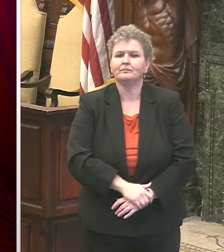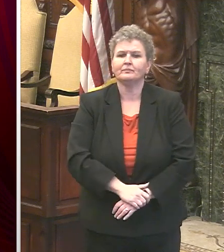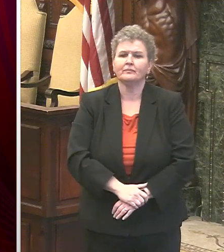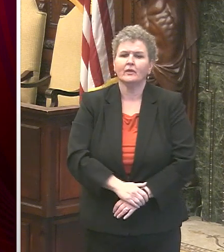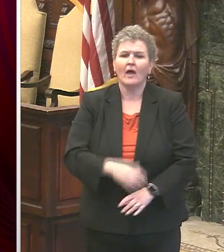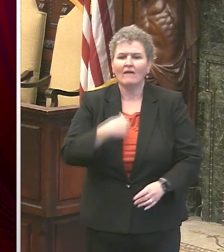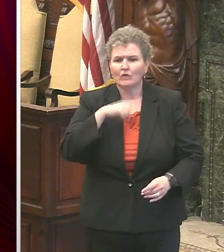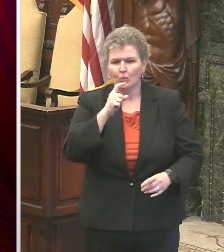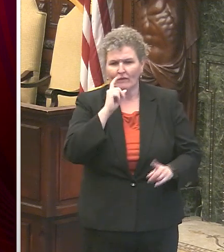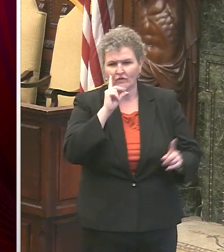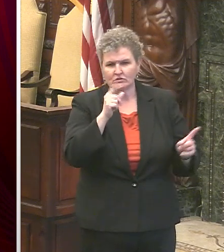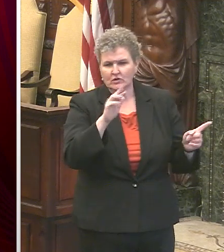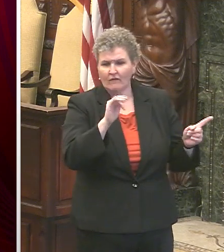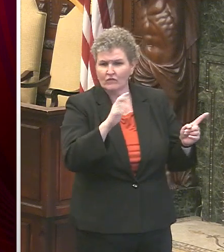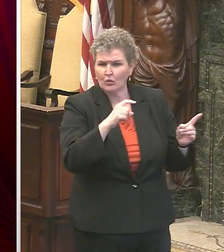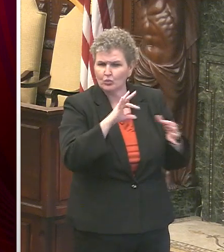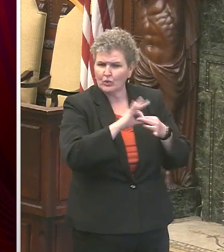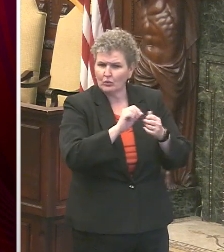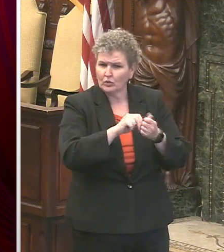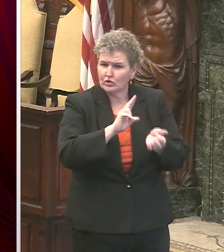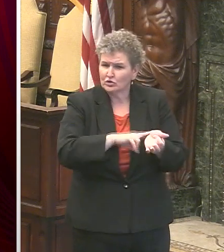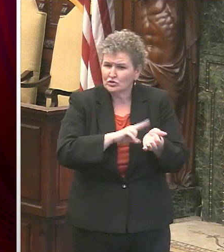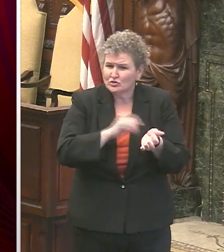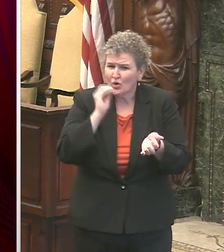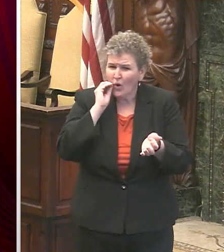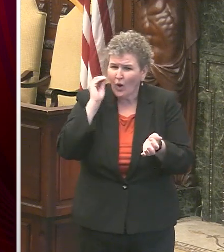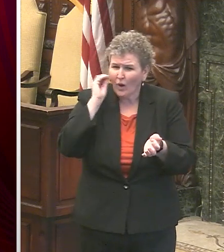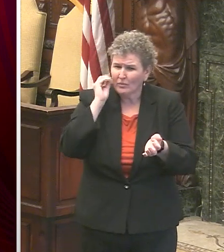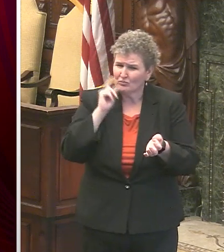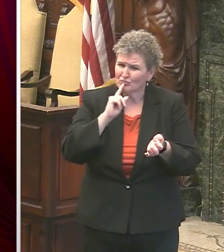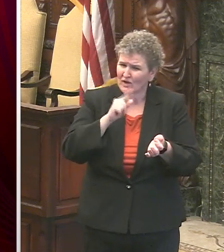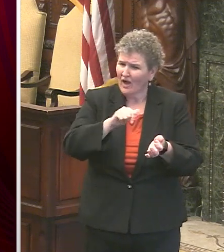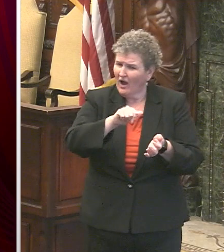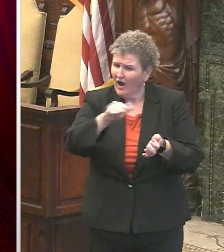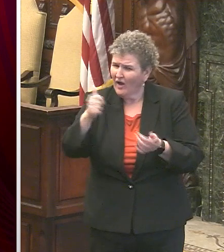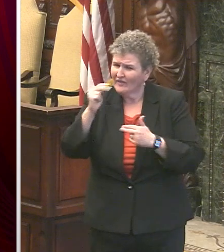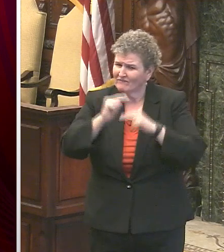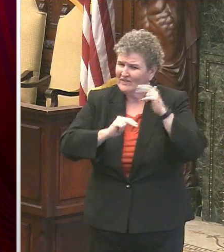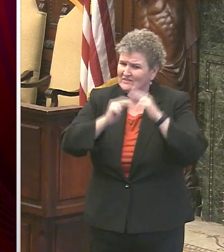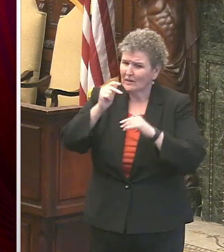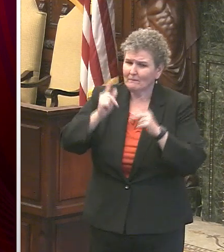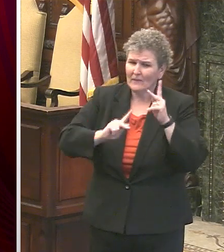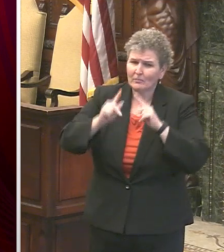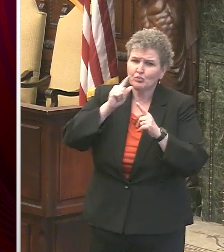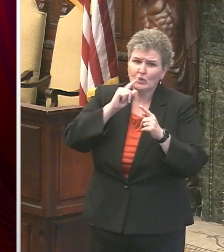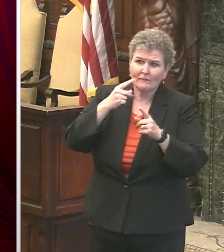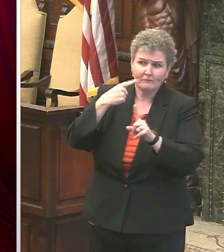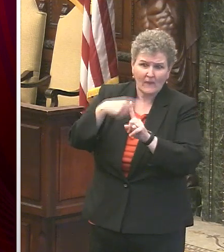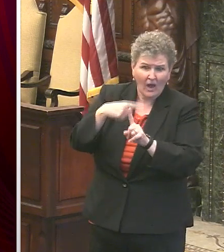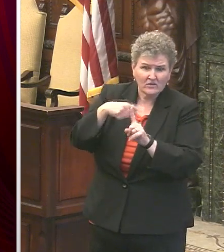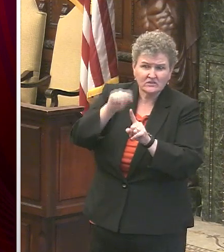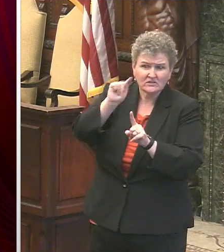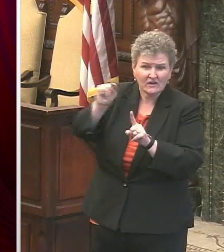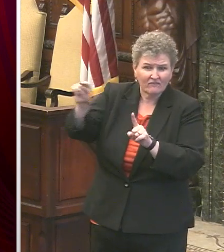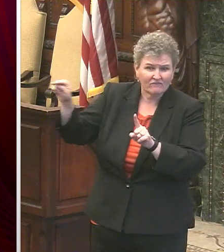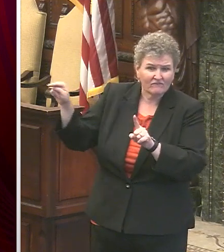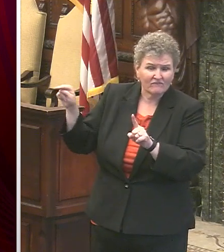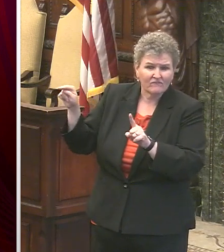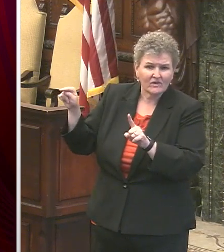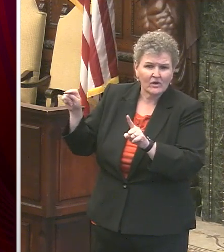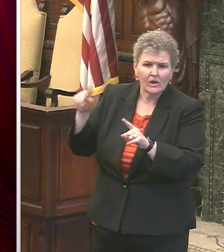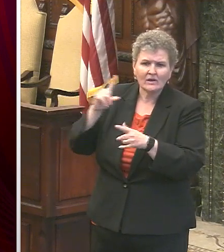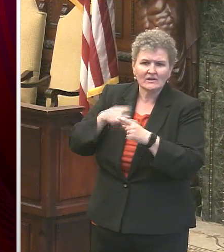Farley. Regarding the nursing homes and that, alternate facility for people who test positive, they can't be